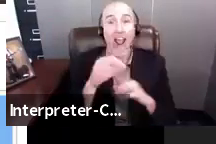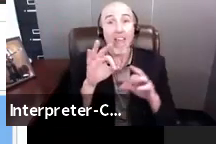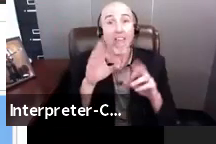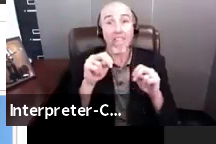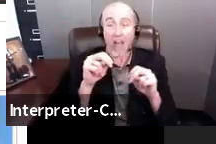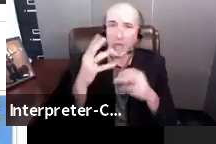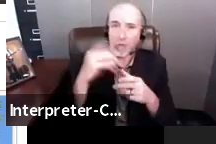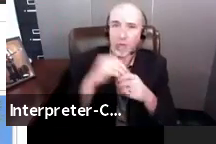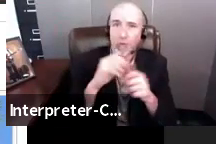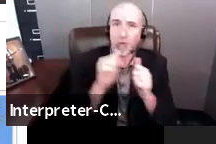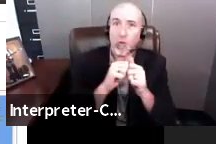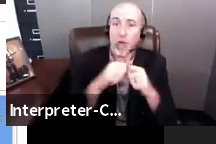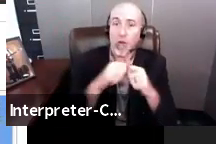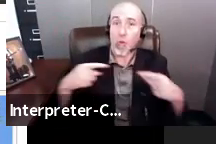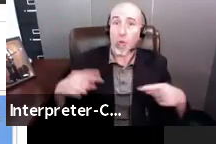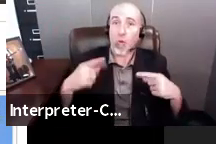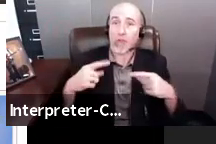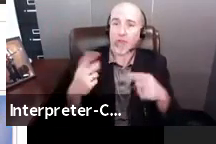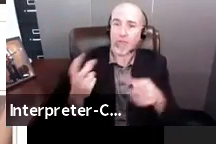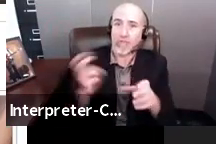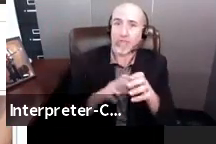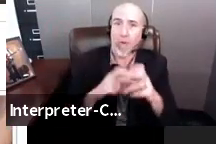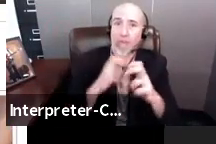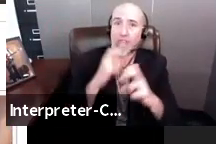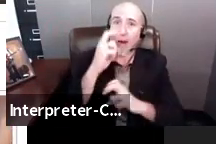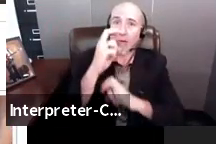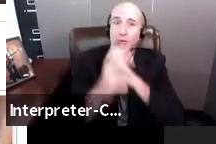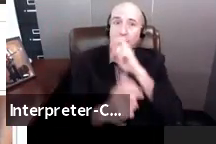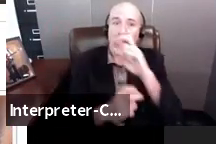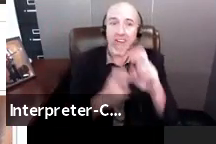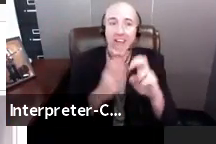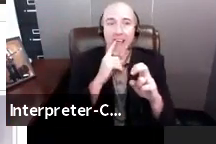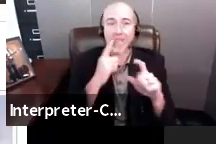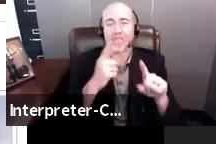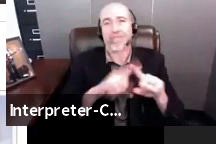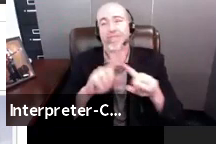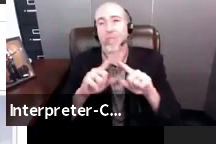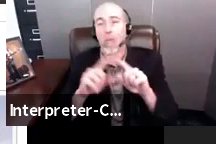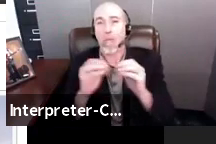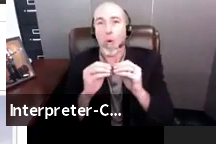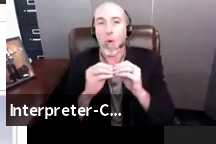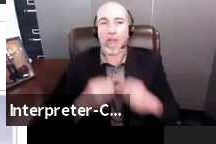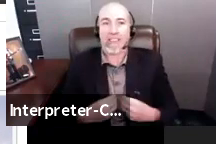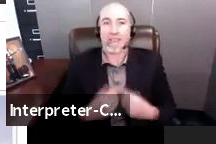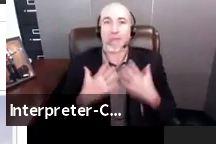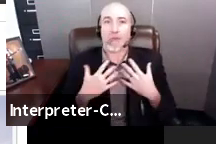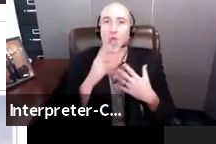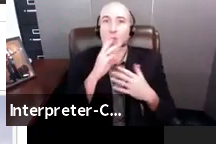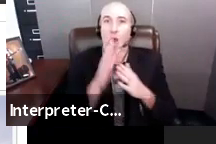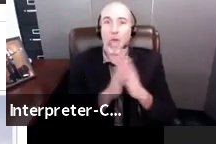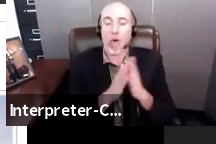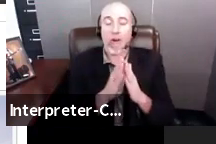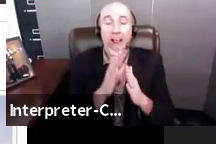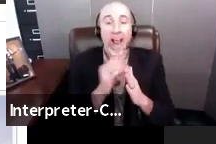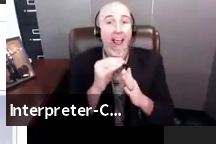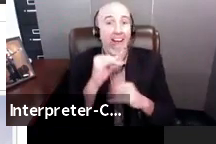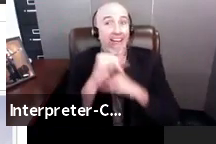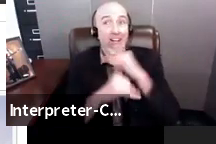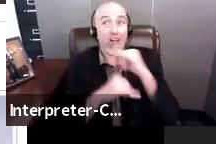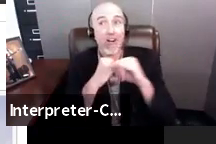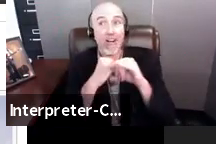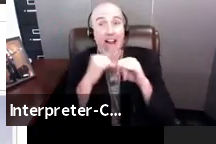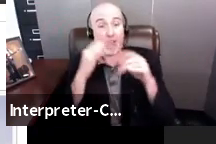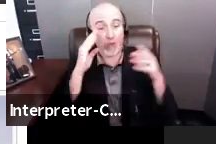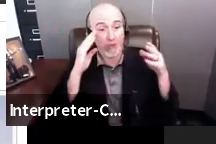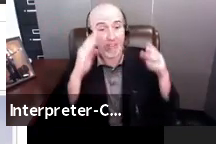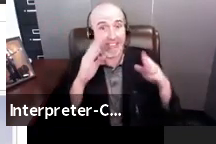Ferris wheel and Morgan's Inspiration Island water park. Speaking of international attention, any trip to the Alamo City